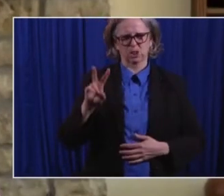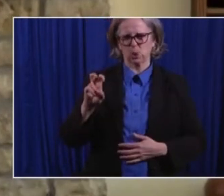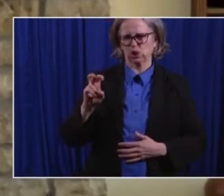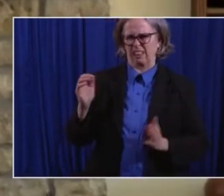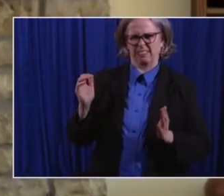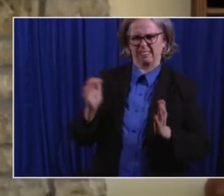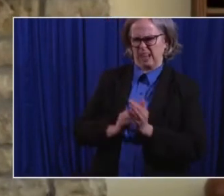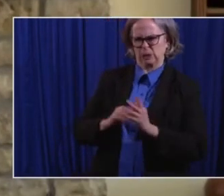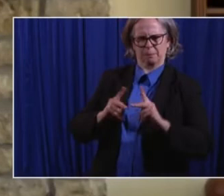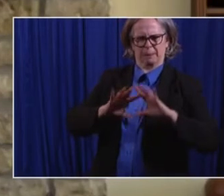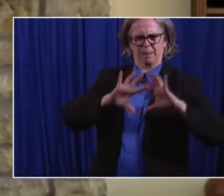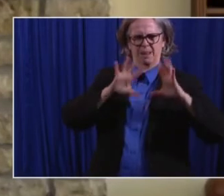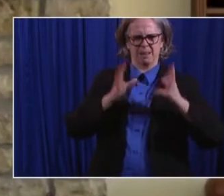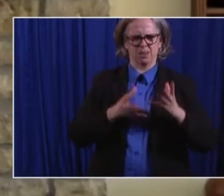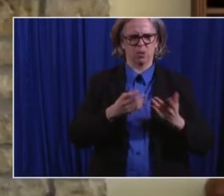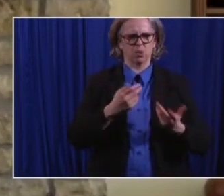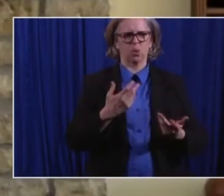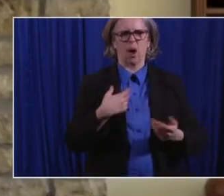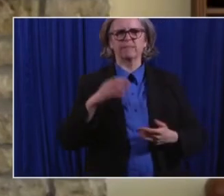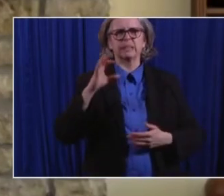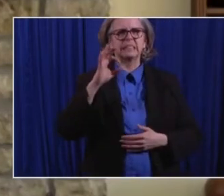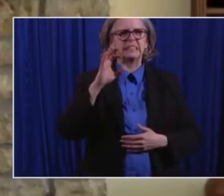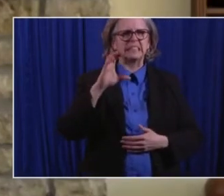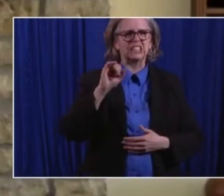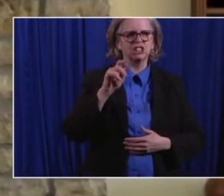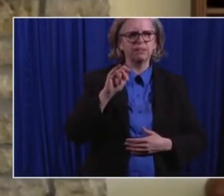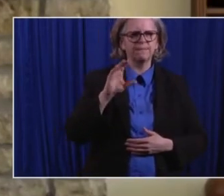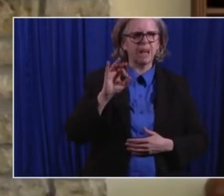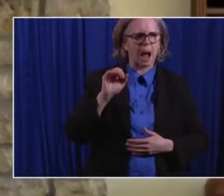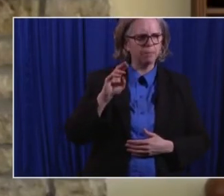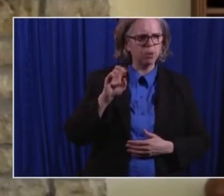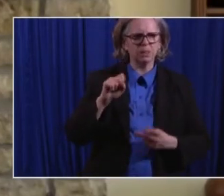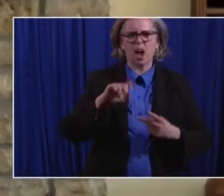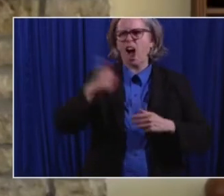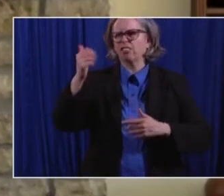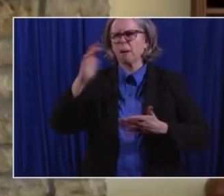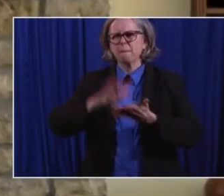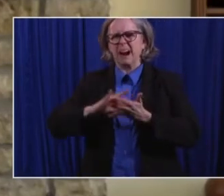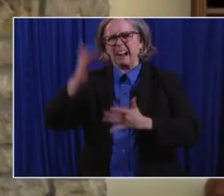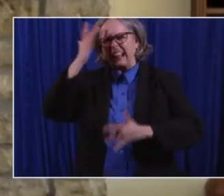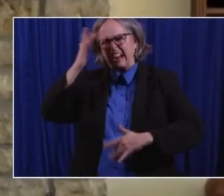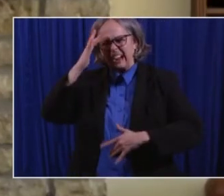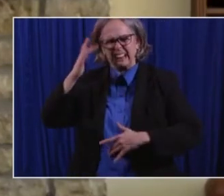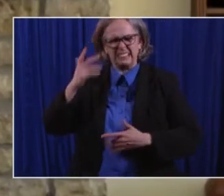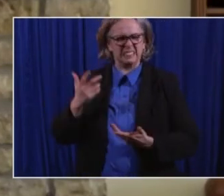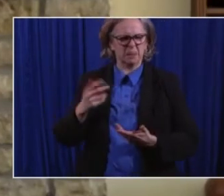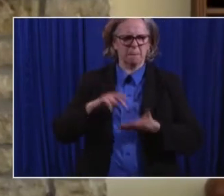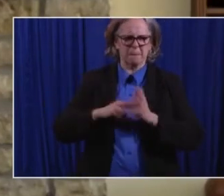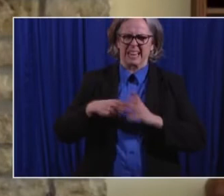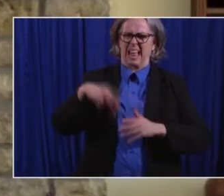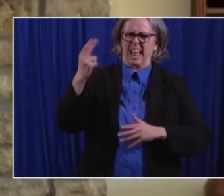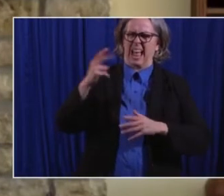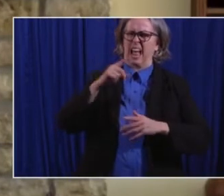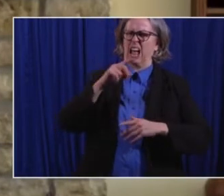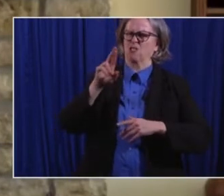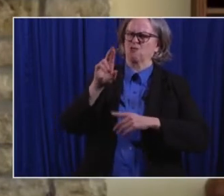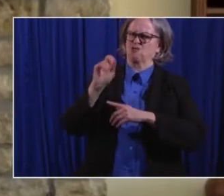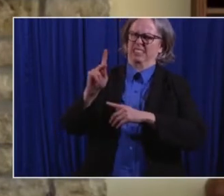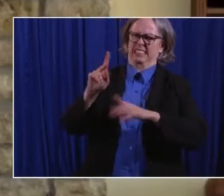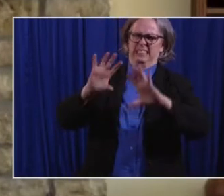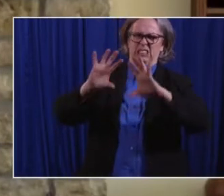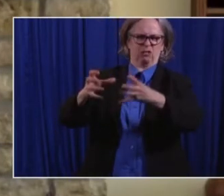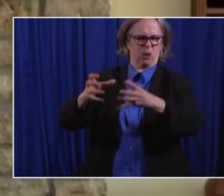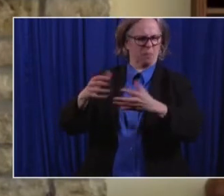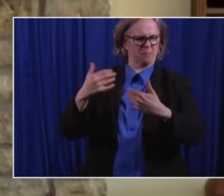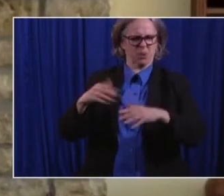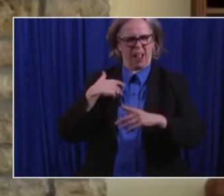fibrosis and who have other medical conditions. And we're working on getting them vaccinated, and we're working